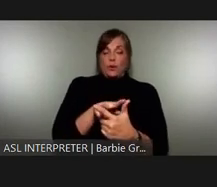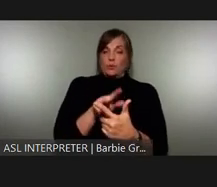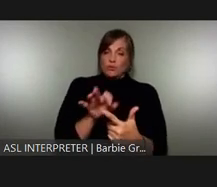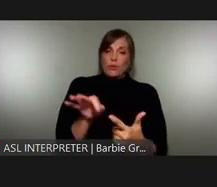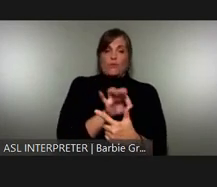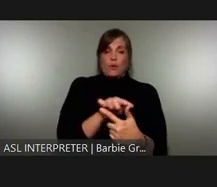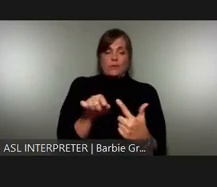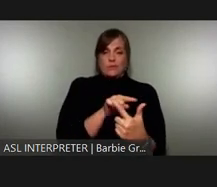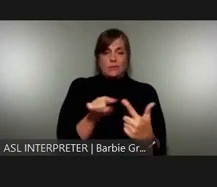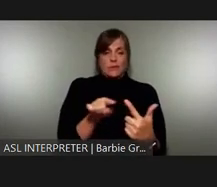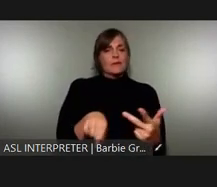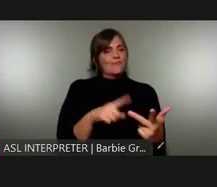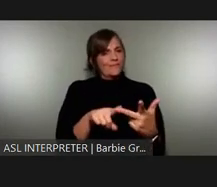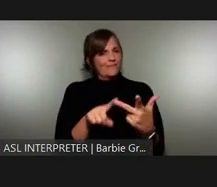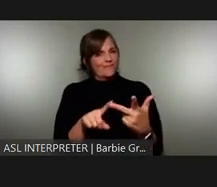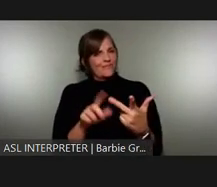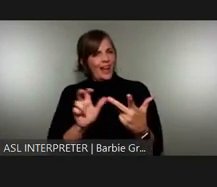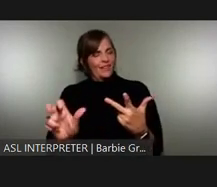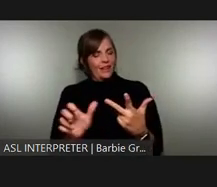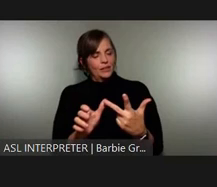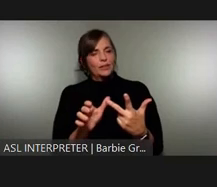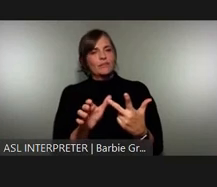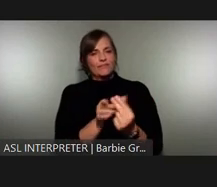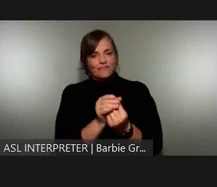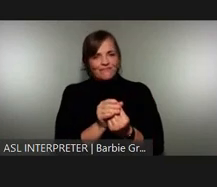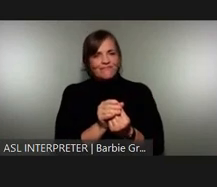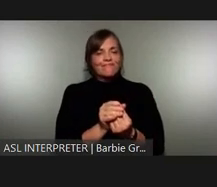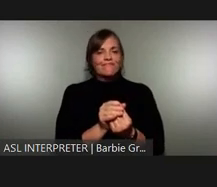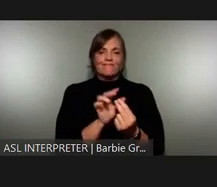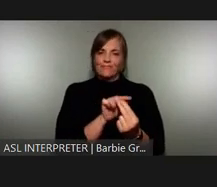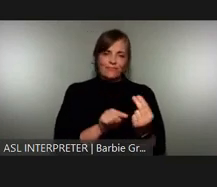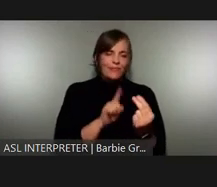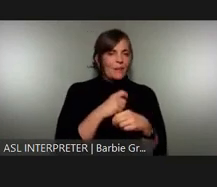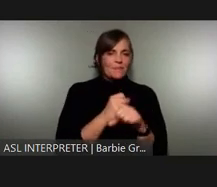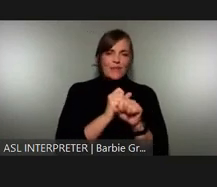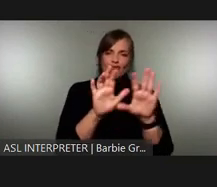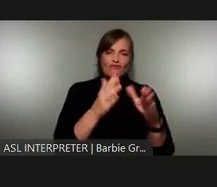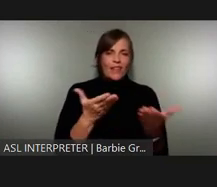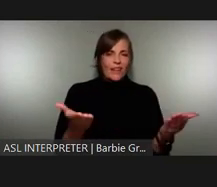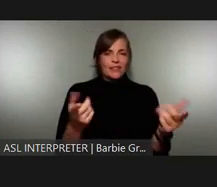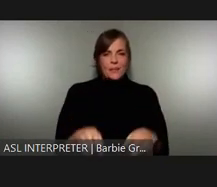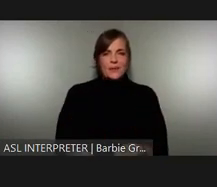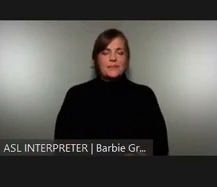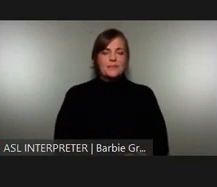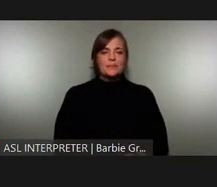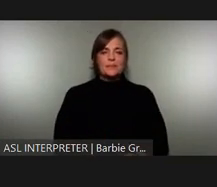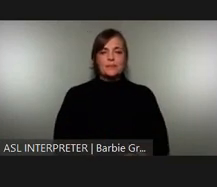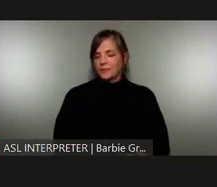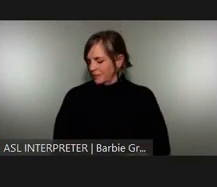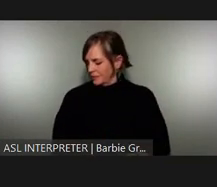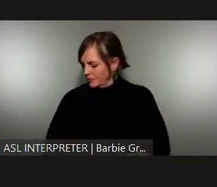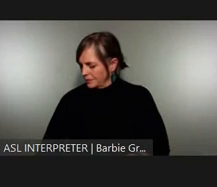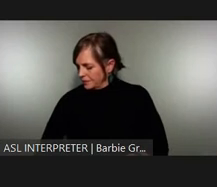excellence, operational excellence, and investment excellence are a recipe for great things to happen. So